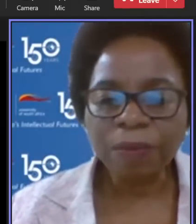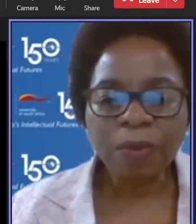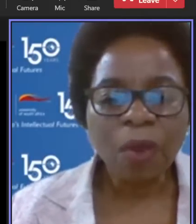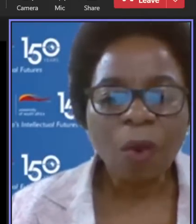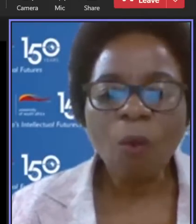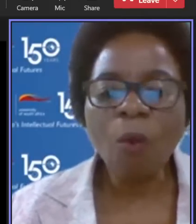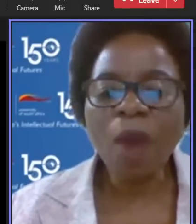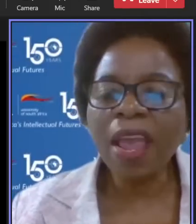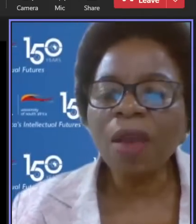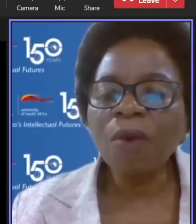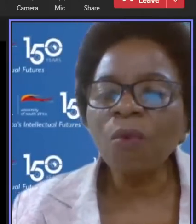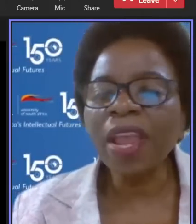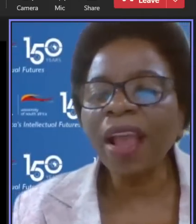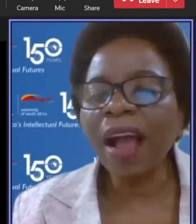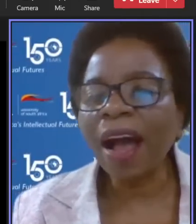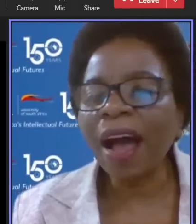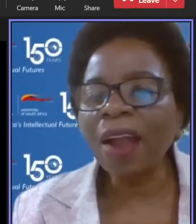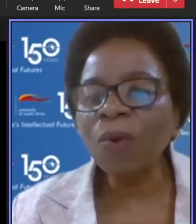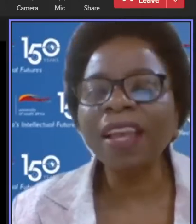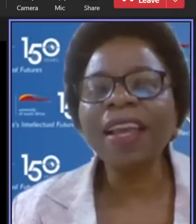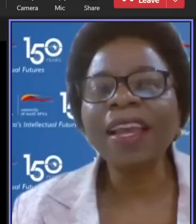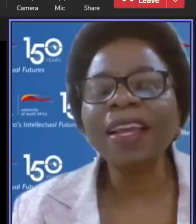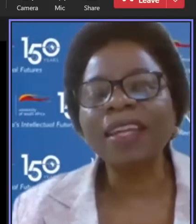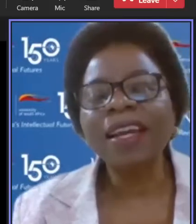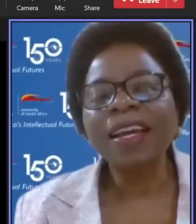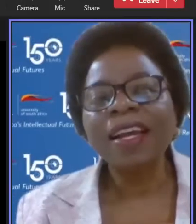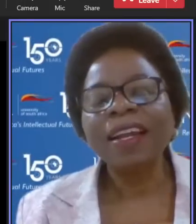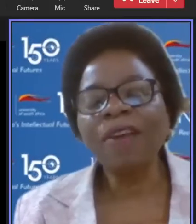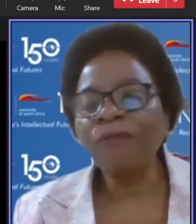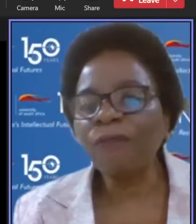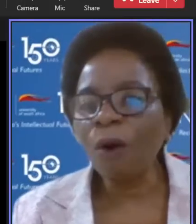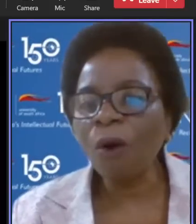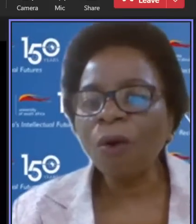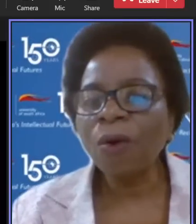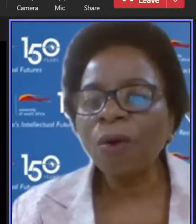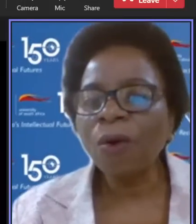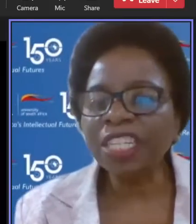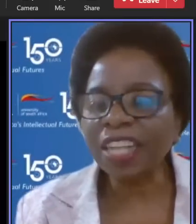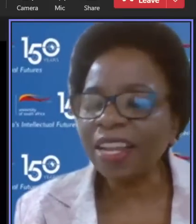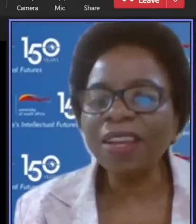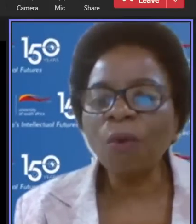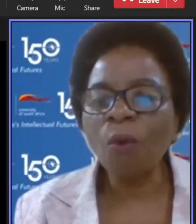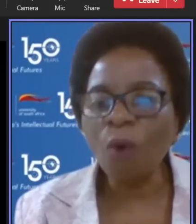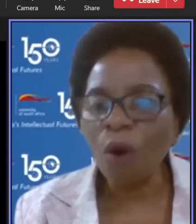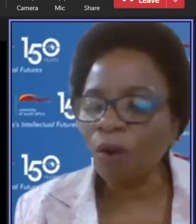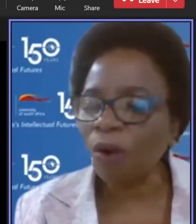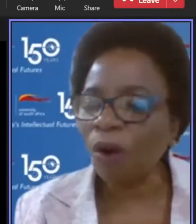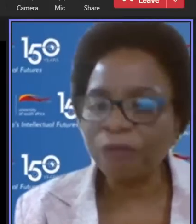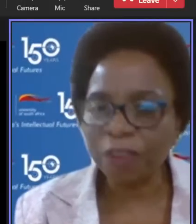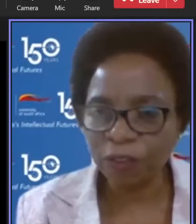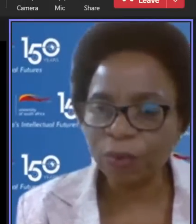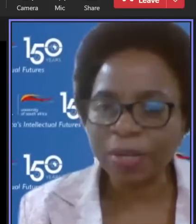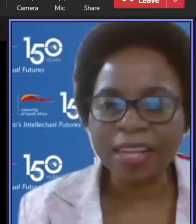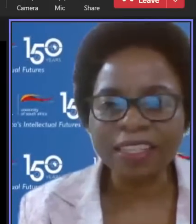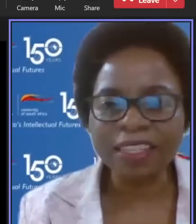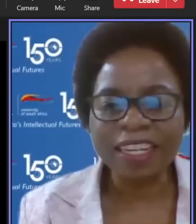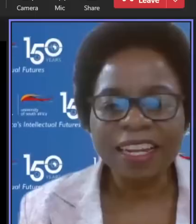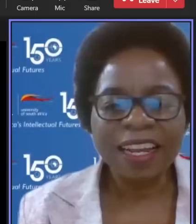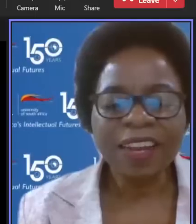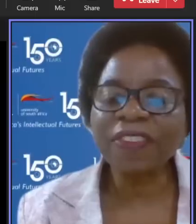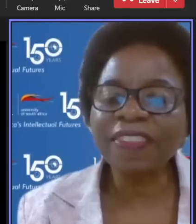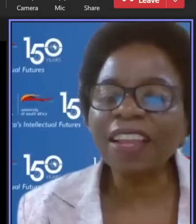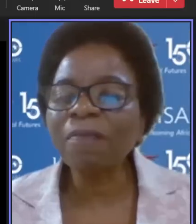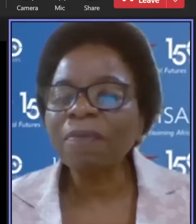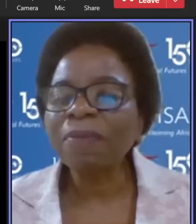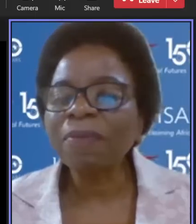walk, where we are looking at the 4-journey walk of a student,